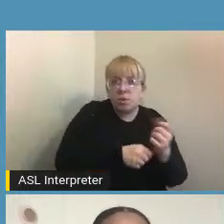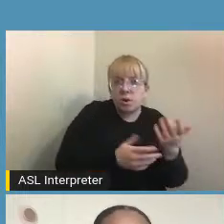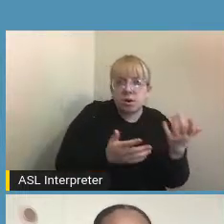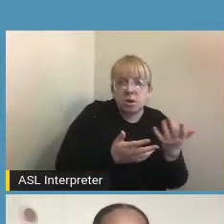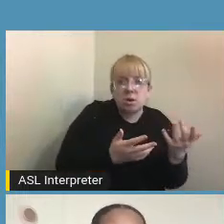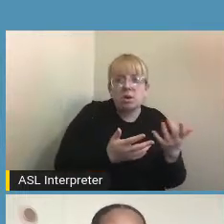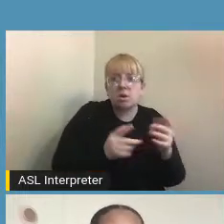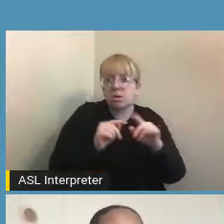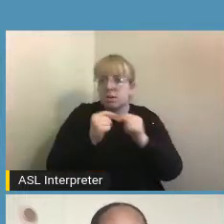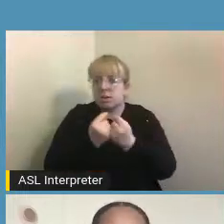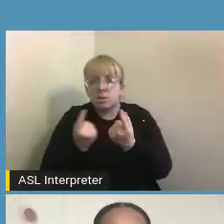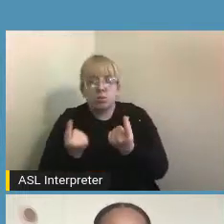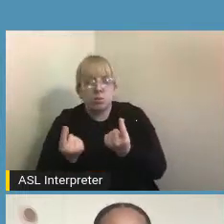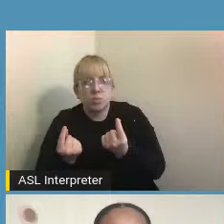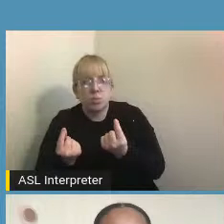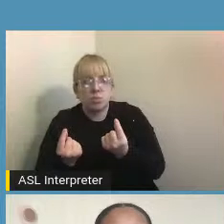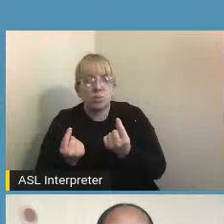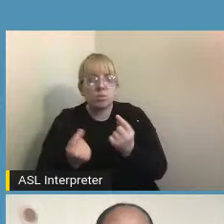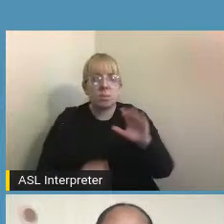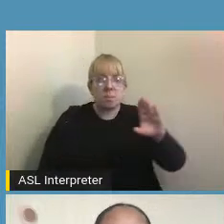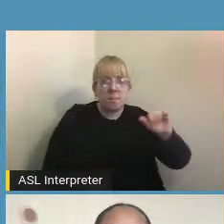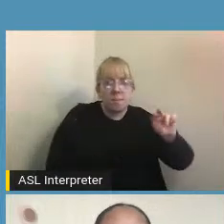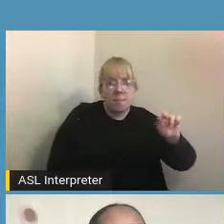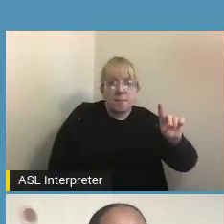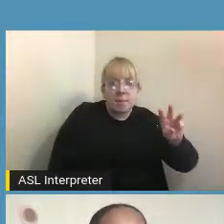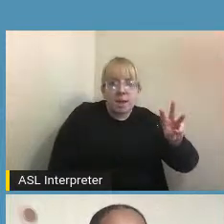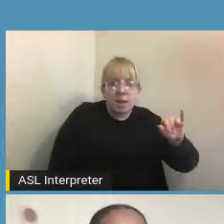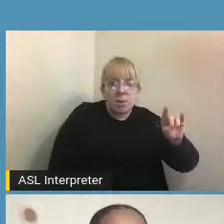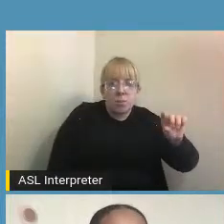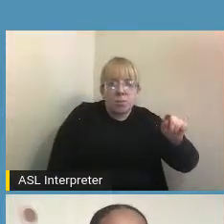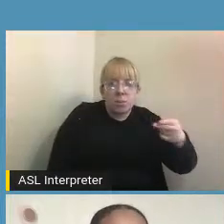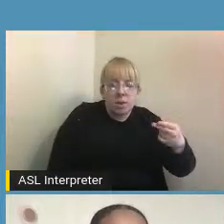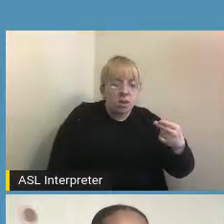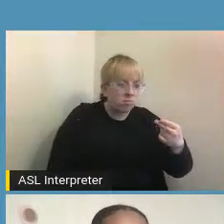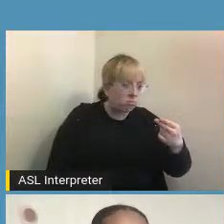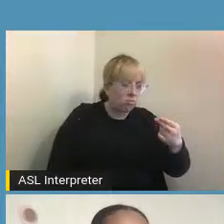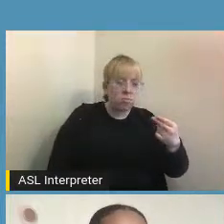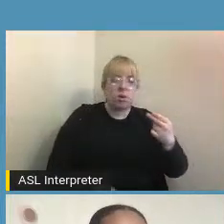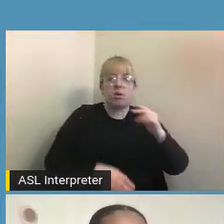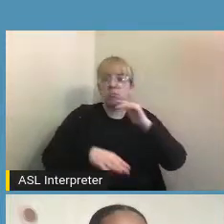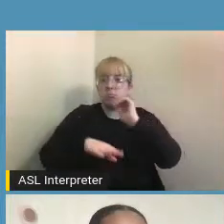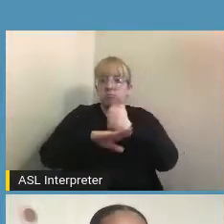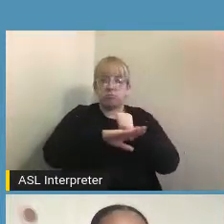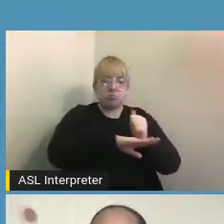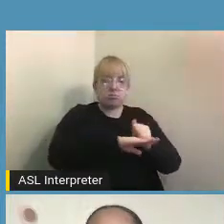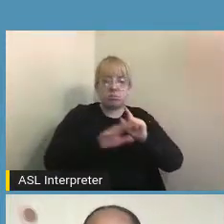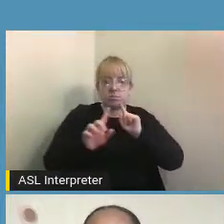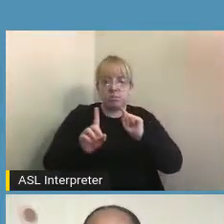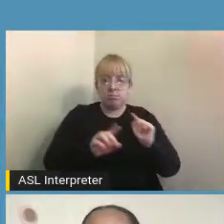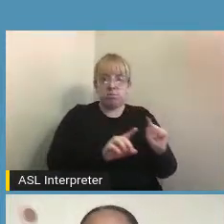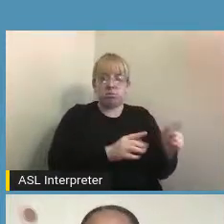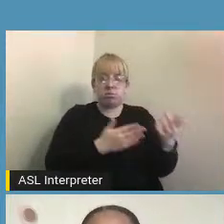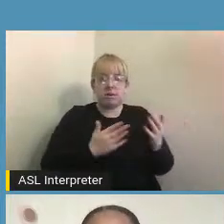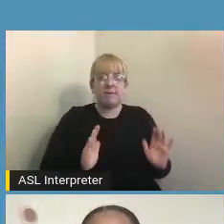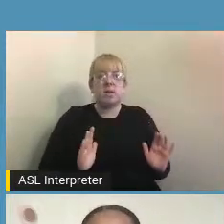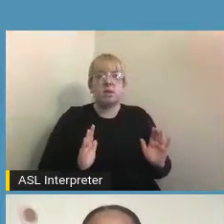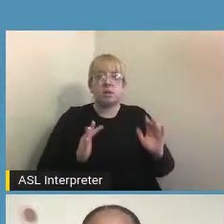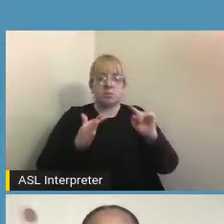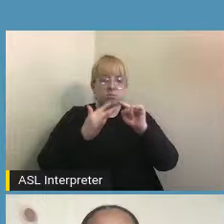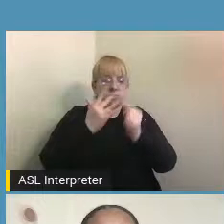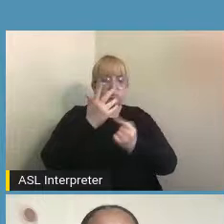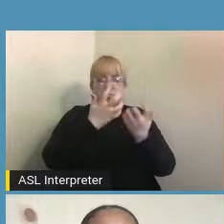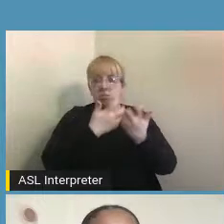doing? What is our bandwidth? And then once you establish an understanding there around what your other projects